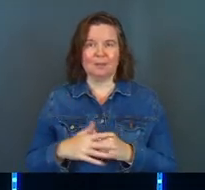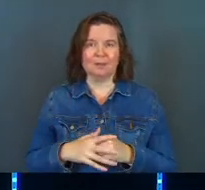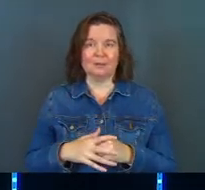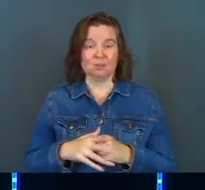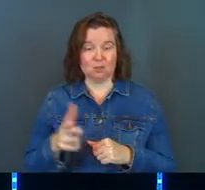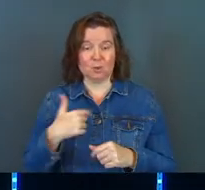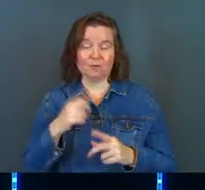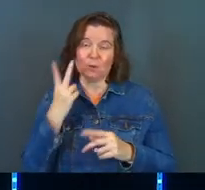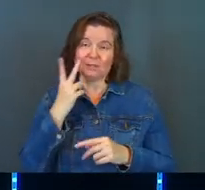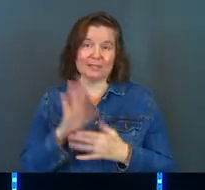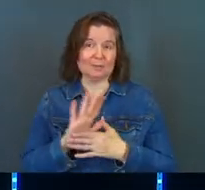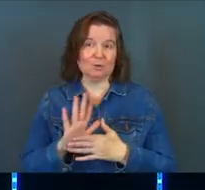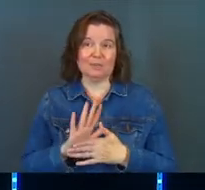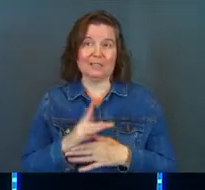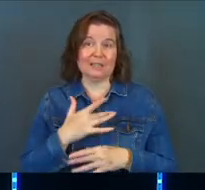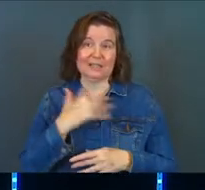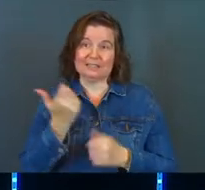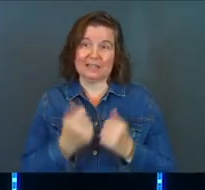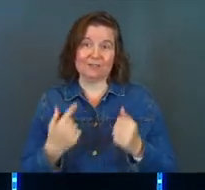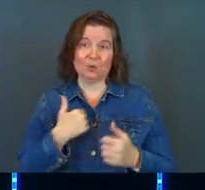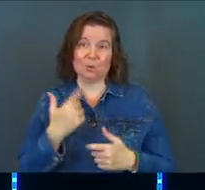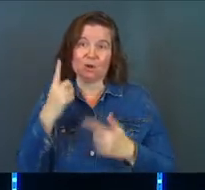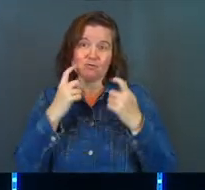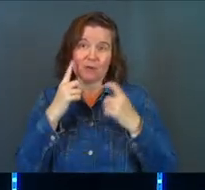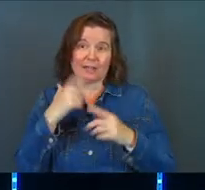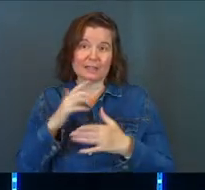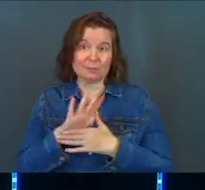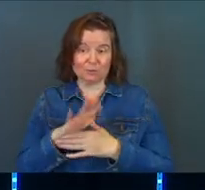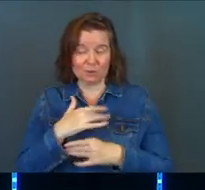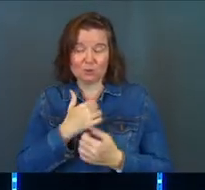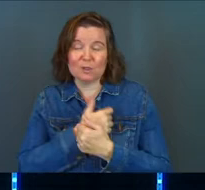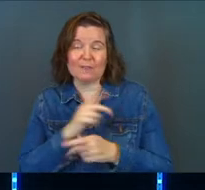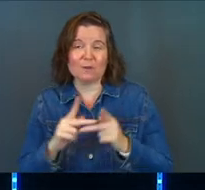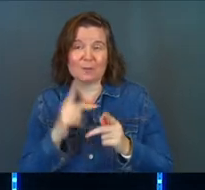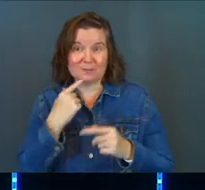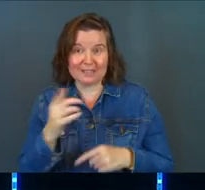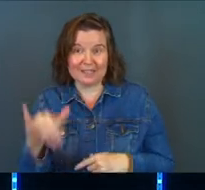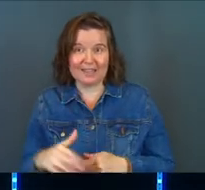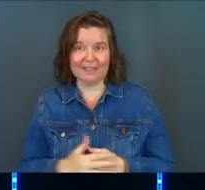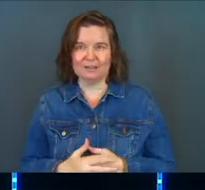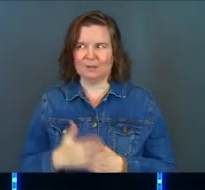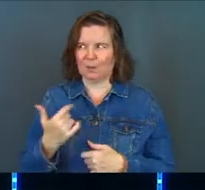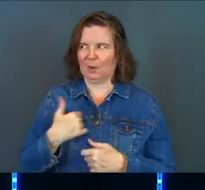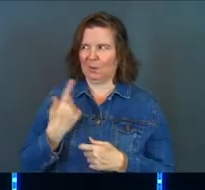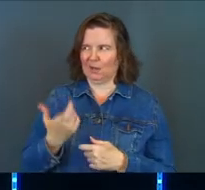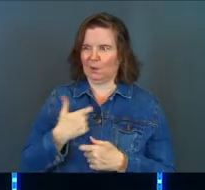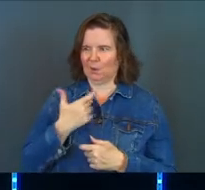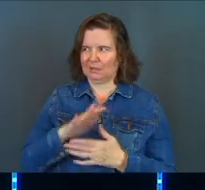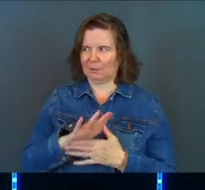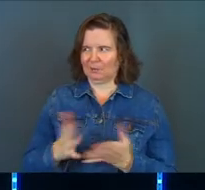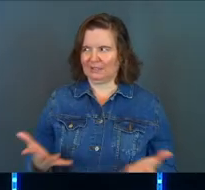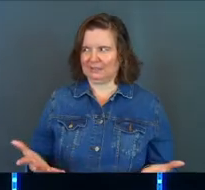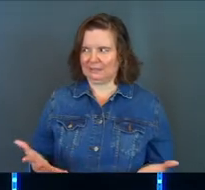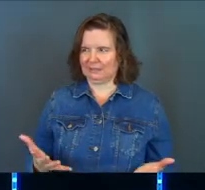like, you got to go see this movie because everybody cries at this movie. Don't you love it when people say that? Then why would I go watch that